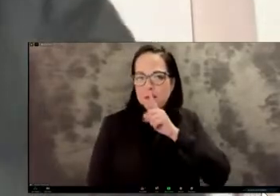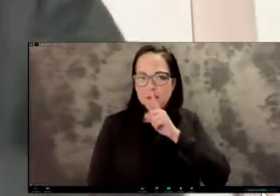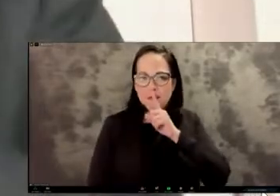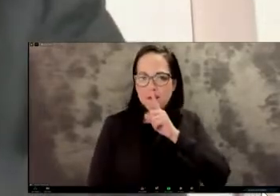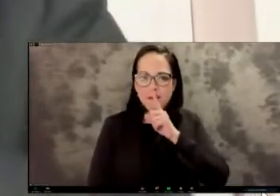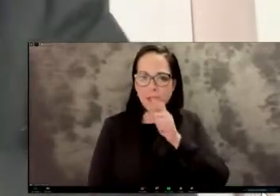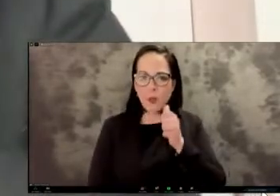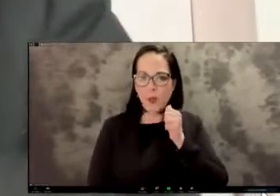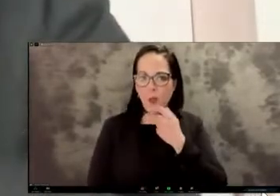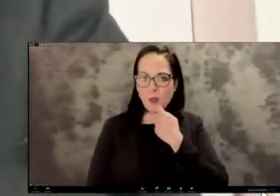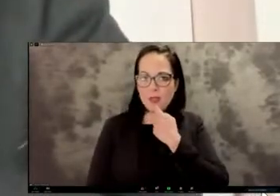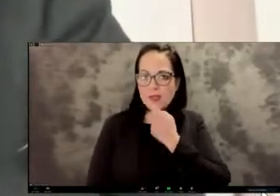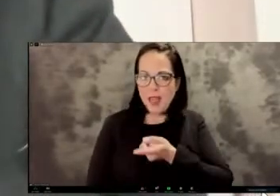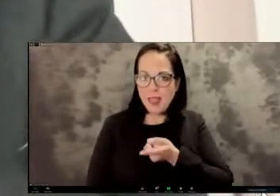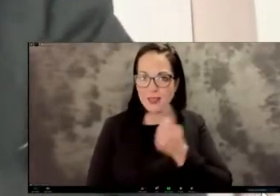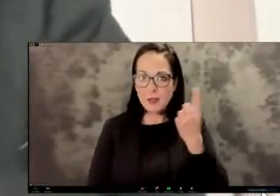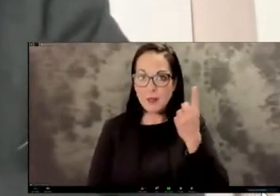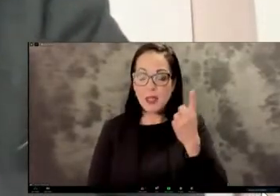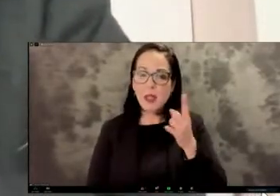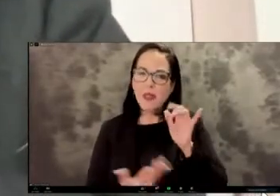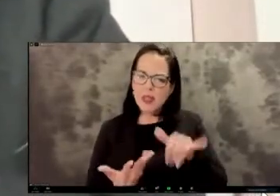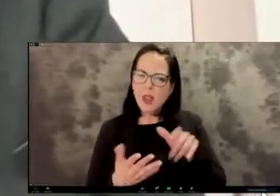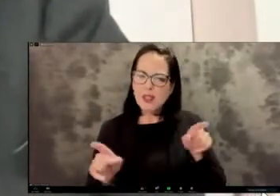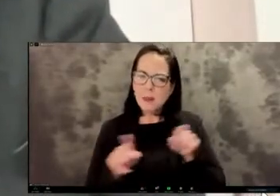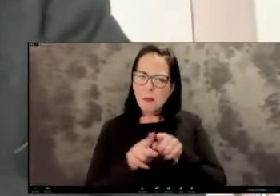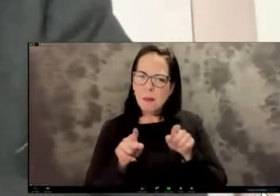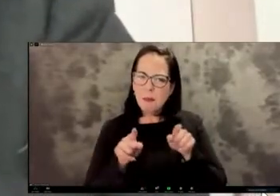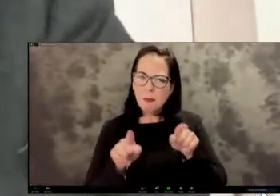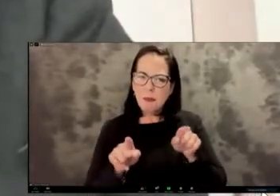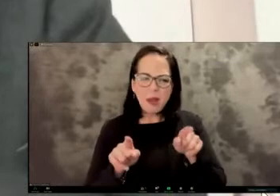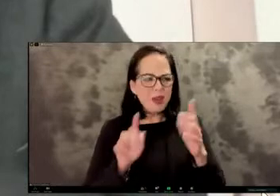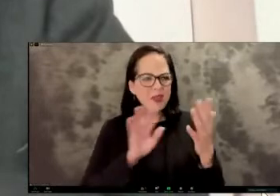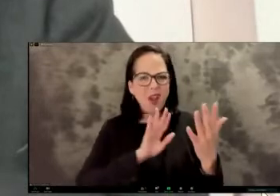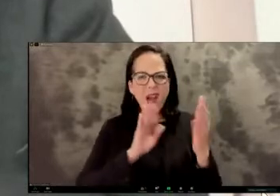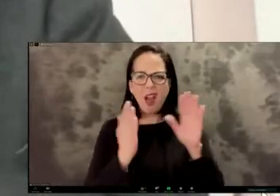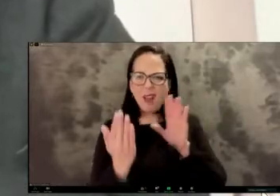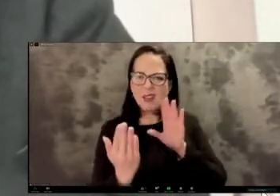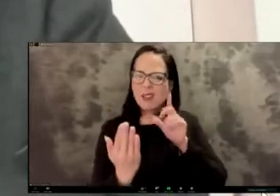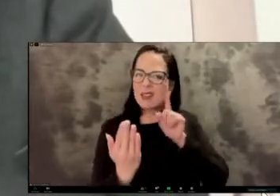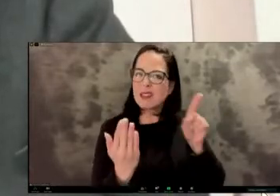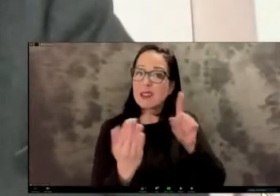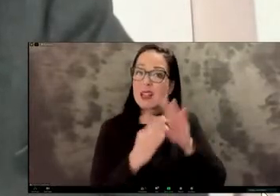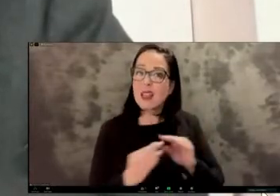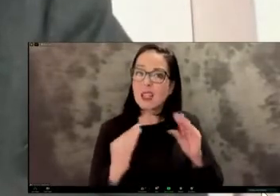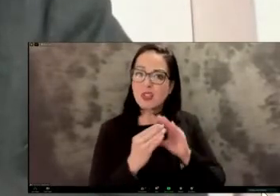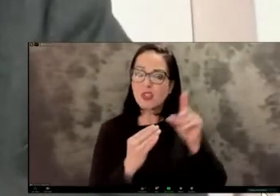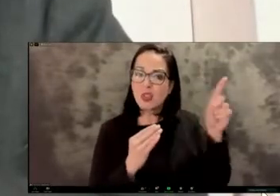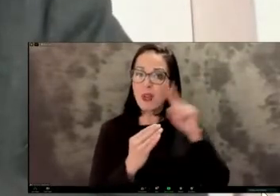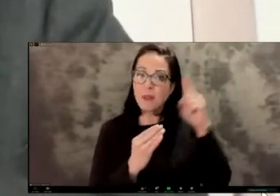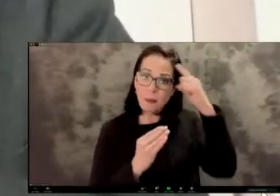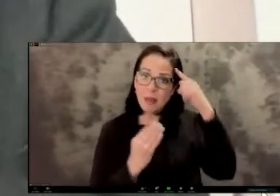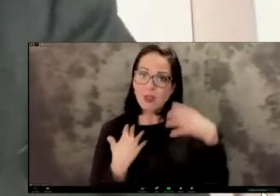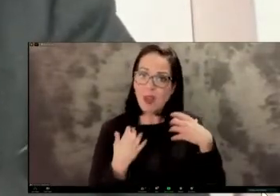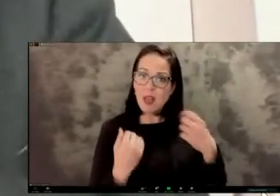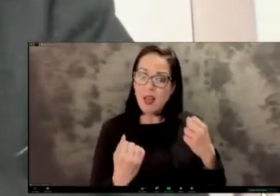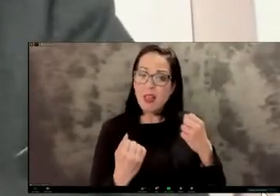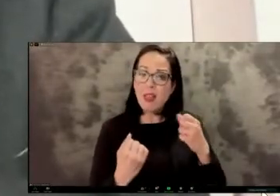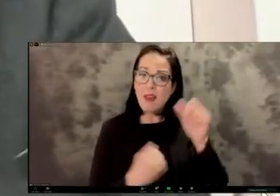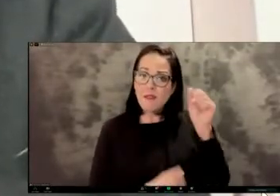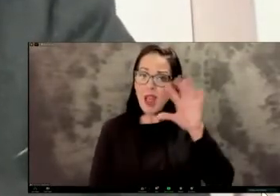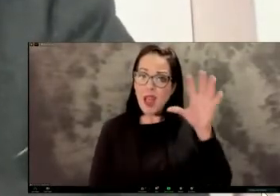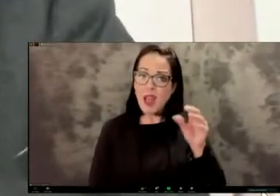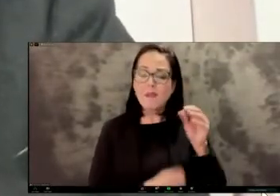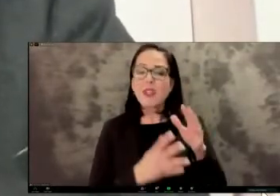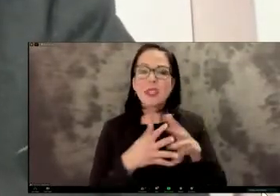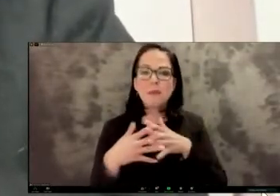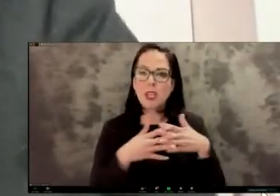There is a paradox of sorts in the literature of the mental health of African Americans, in